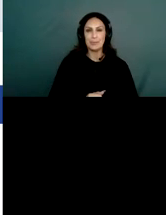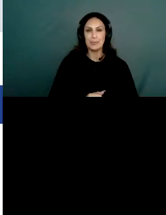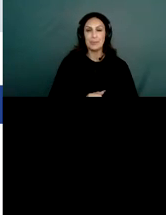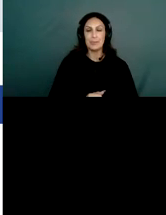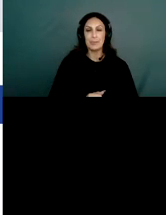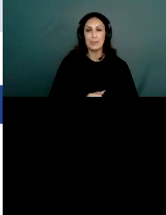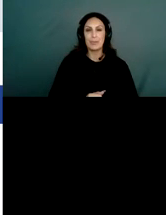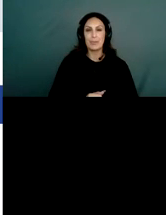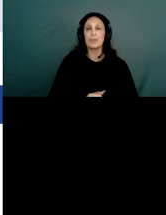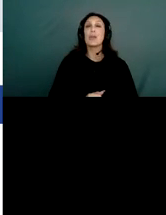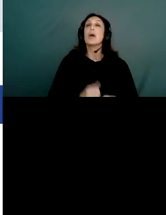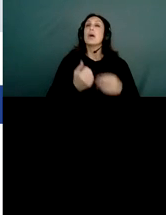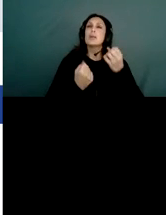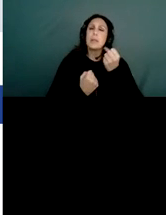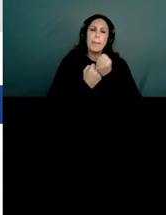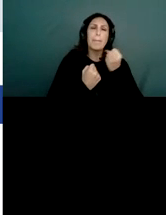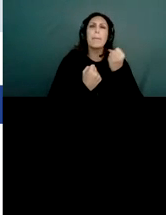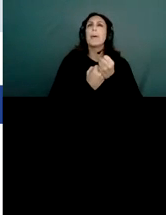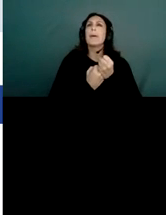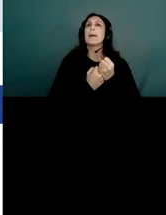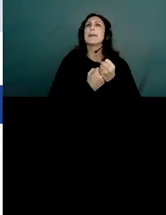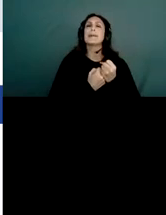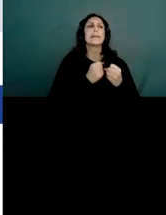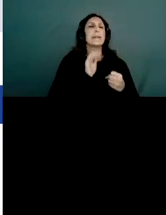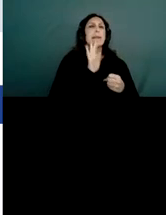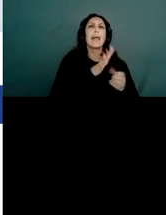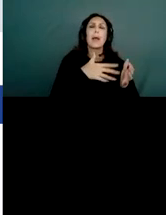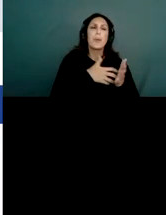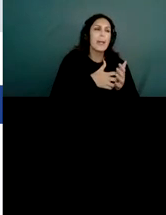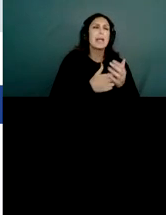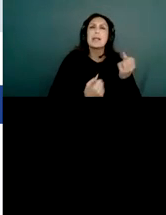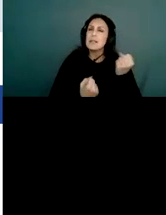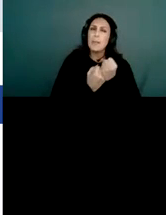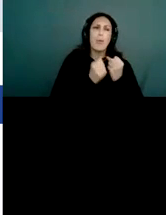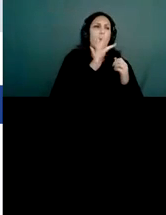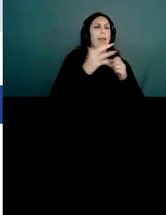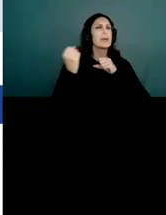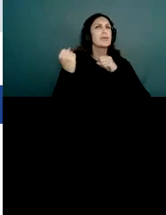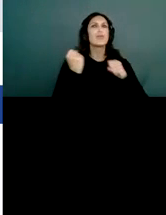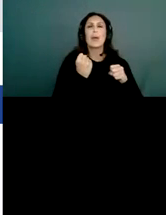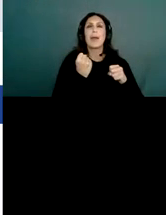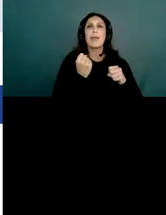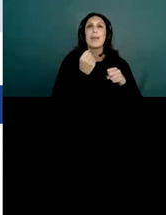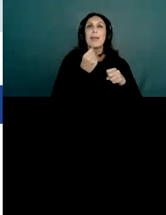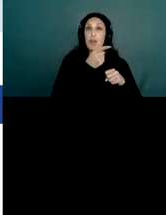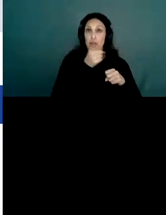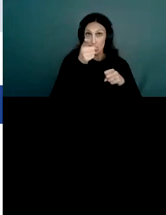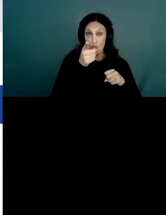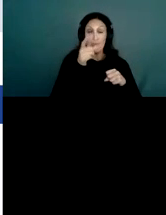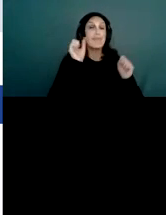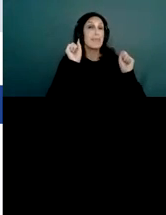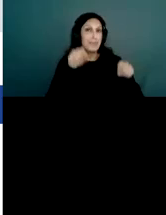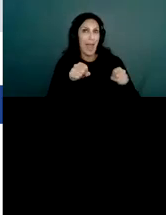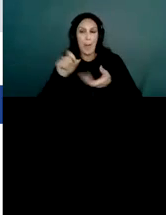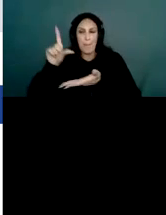but celebrating the gains. So here are achievement certificates that you can print out for your students based on whatever